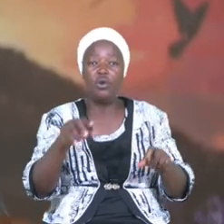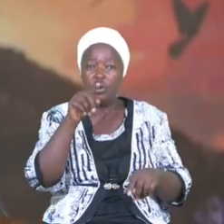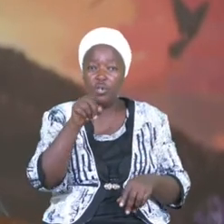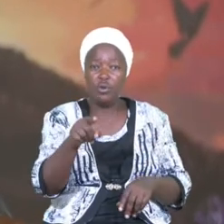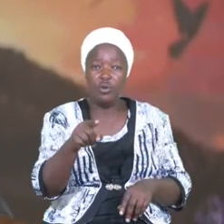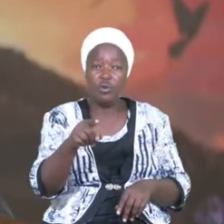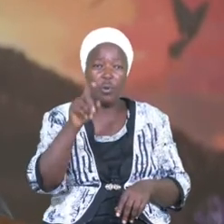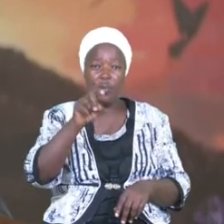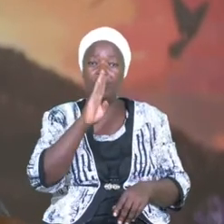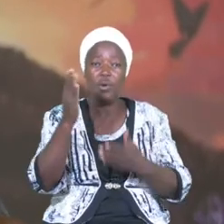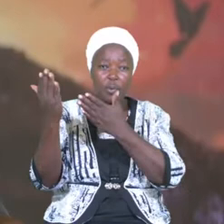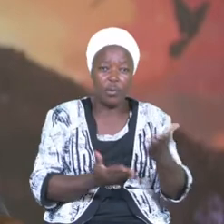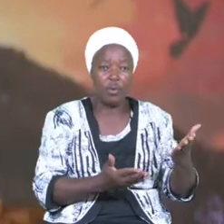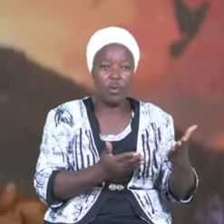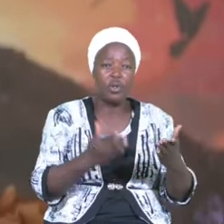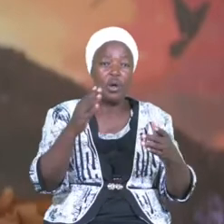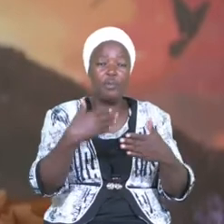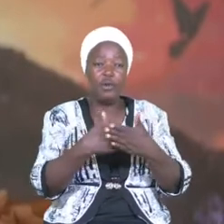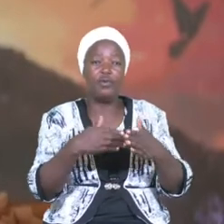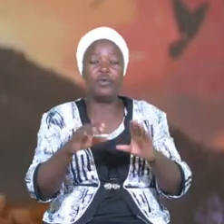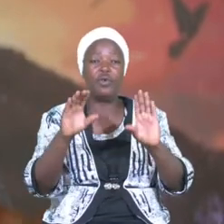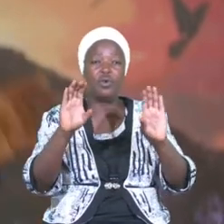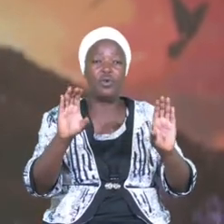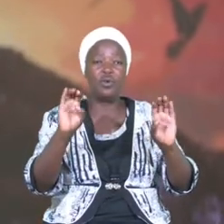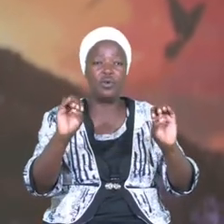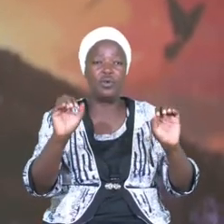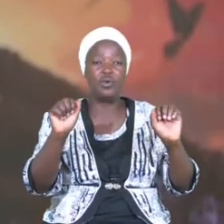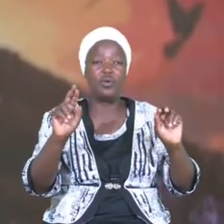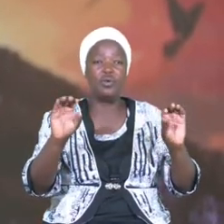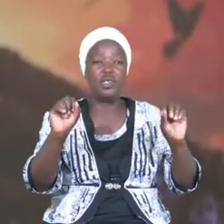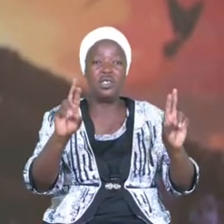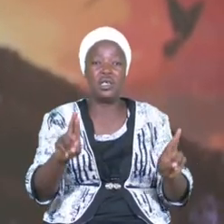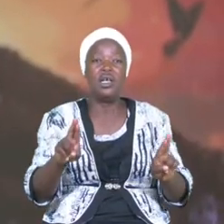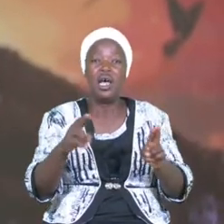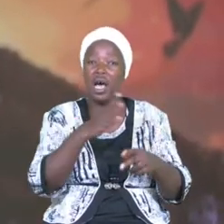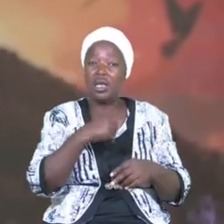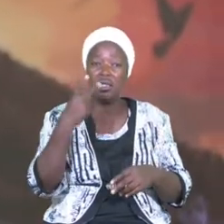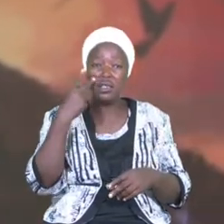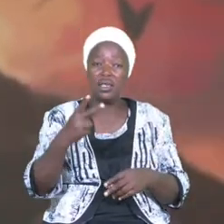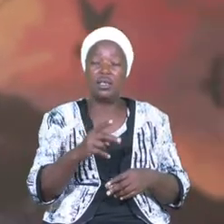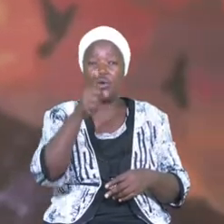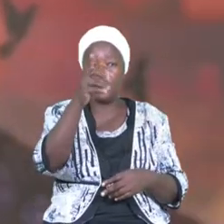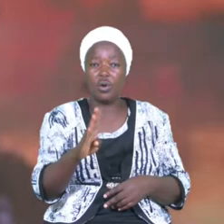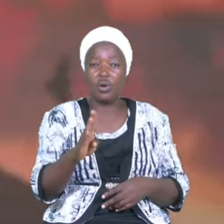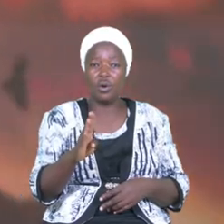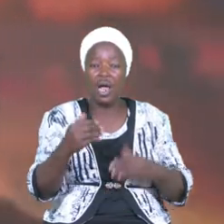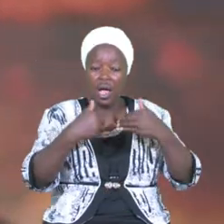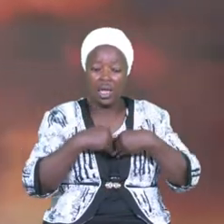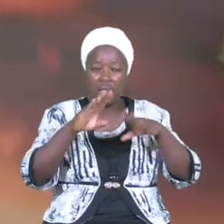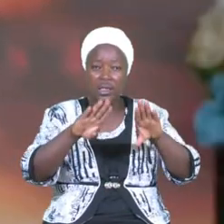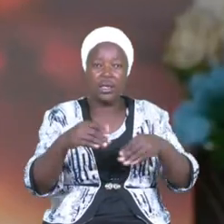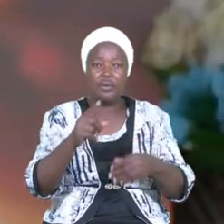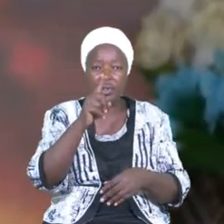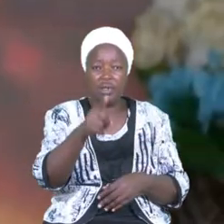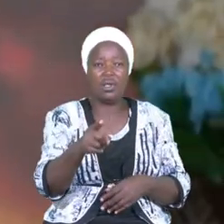brought before Caesar, and lo, God has given thee